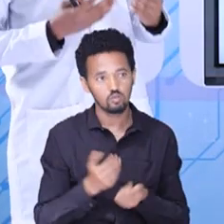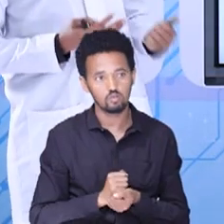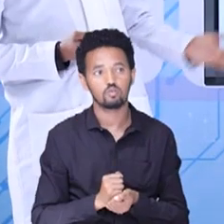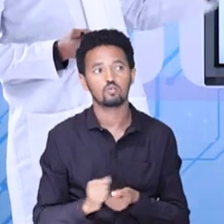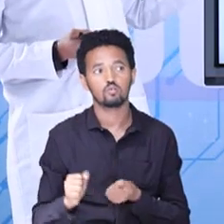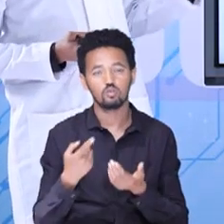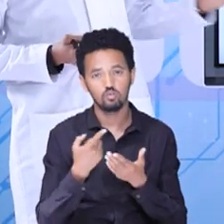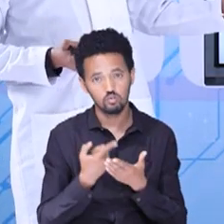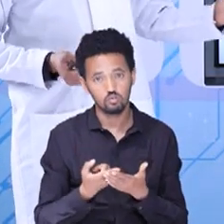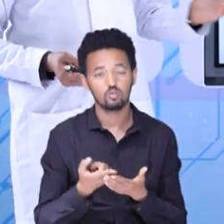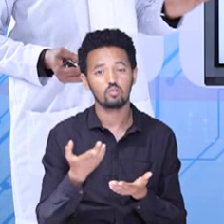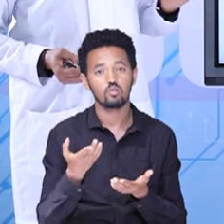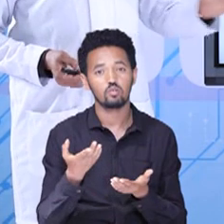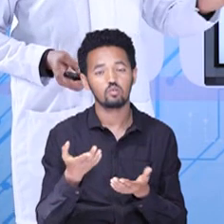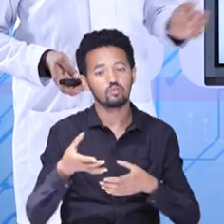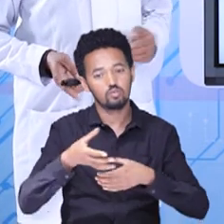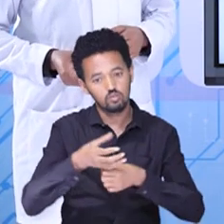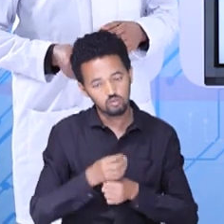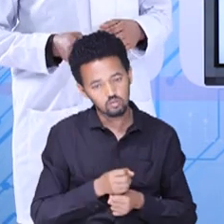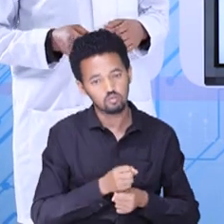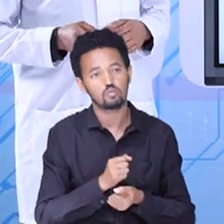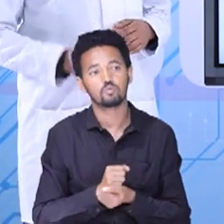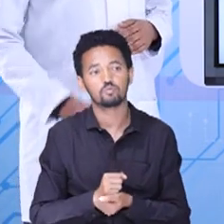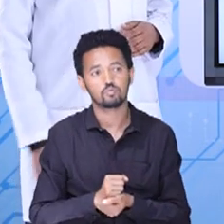the peasant received pardon.